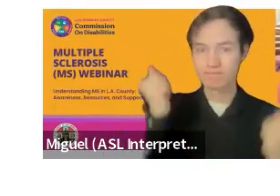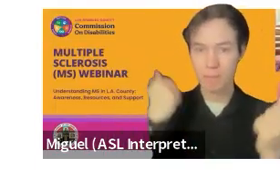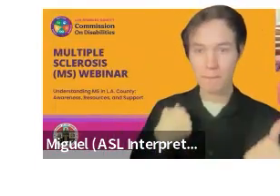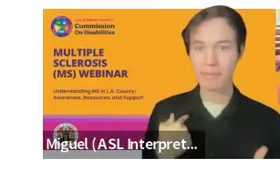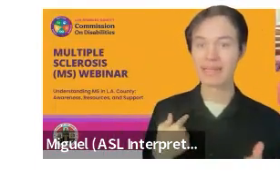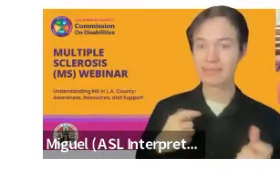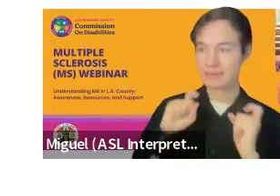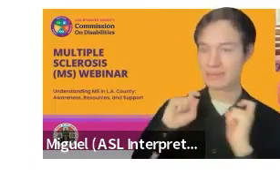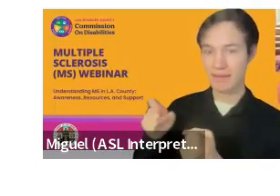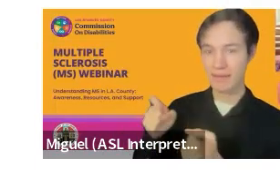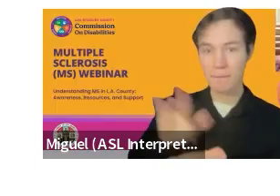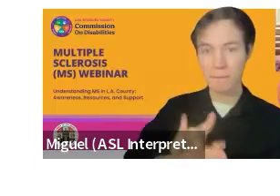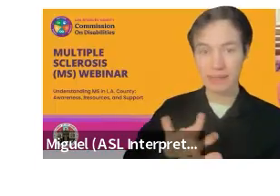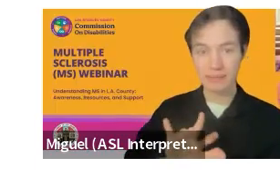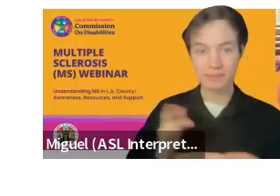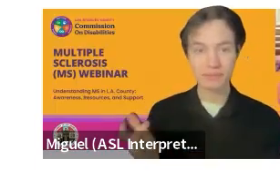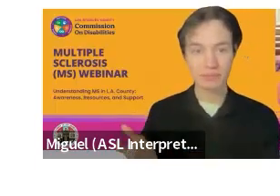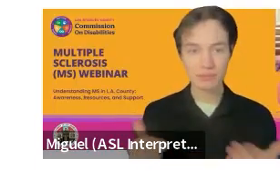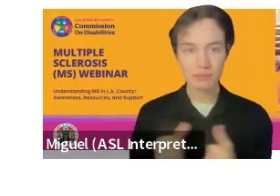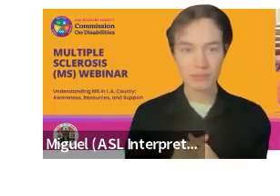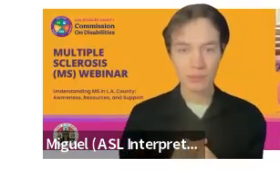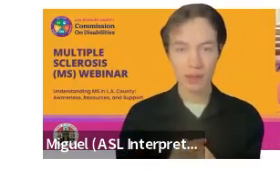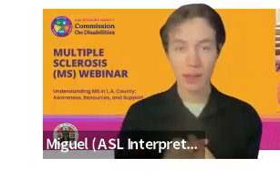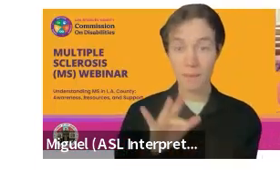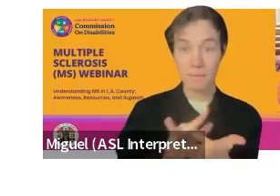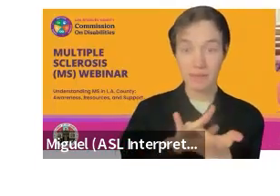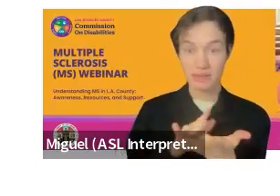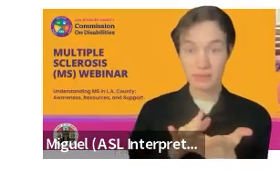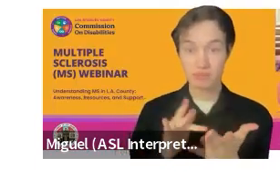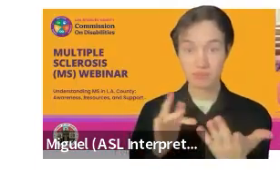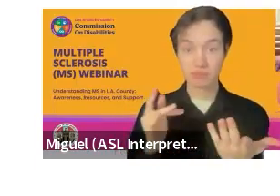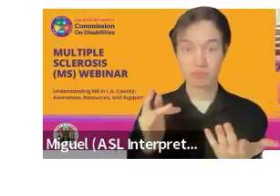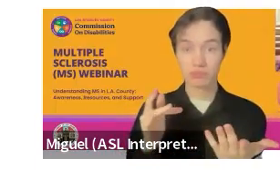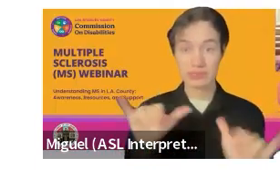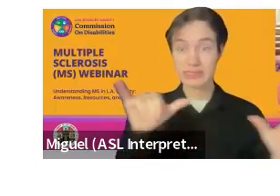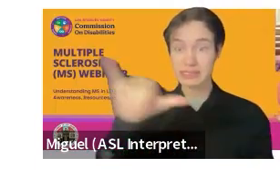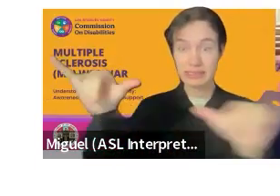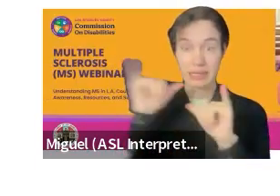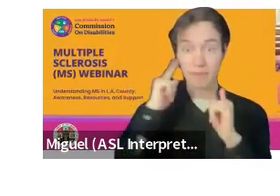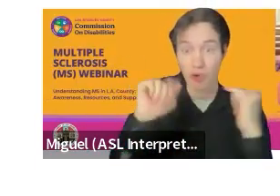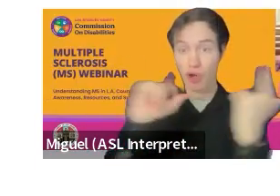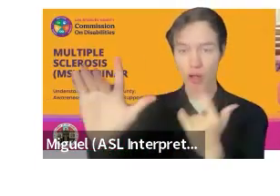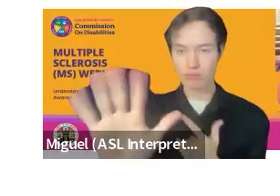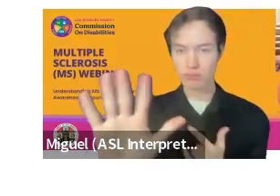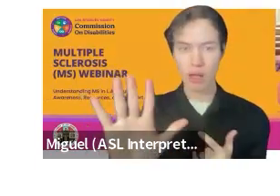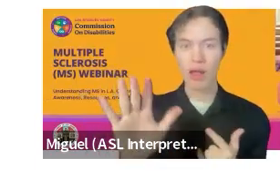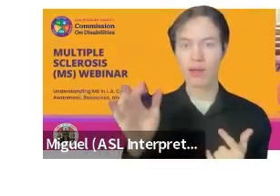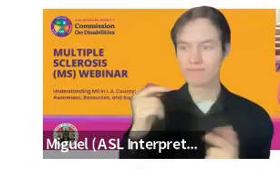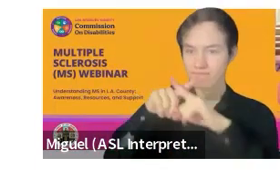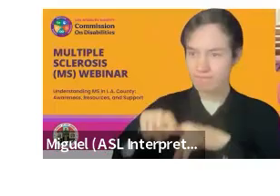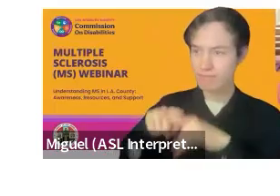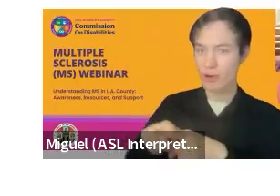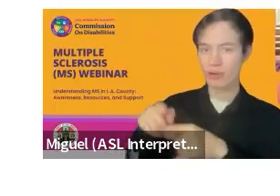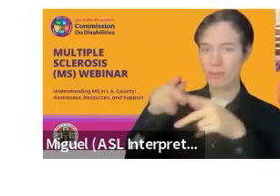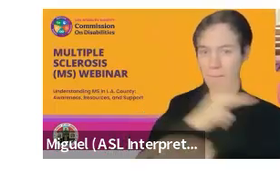The treatments that I use are tailored to the patient. So depending on the severity of a patient's MS, I will